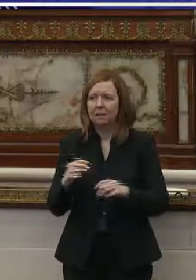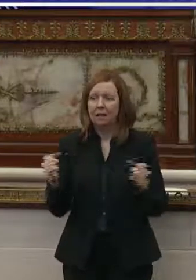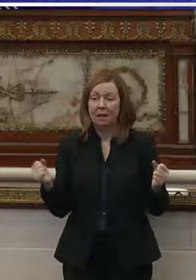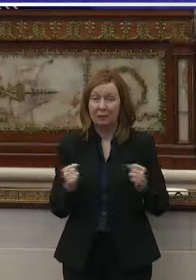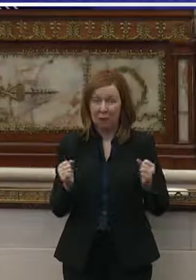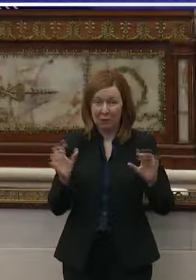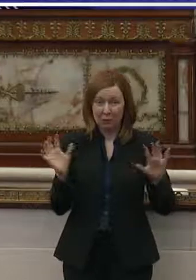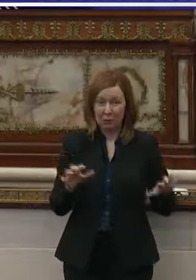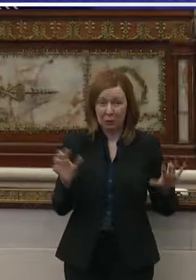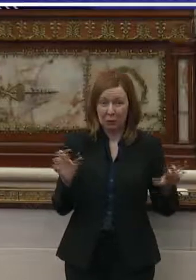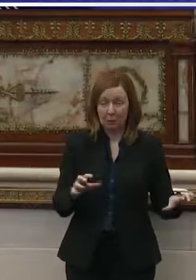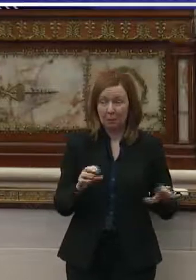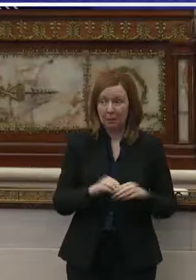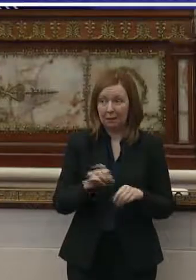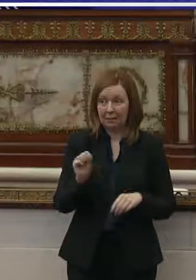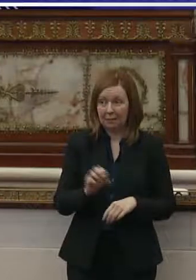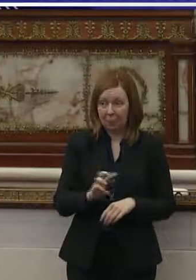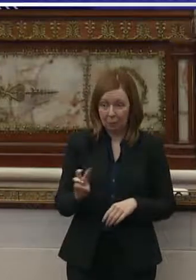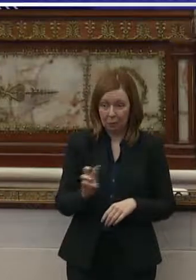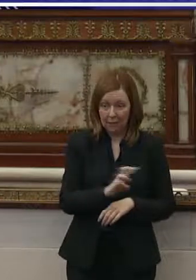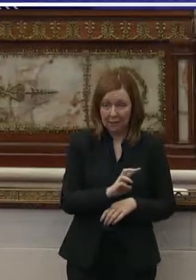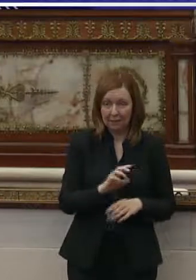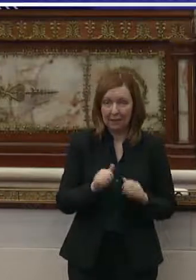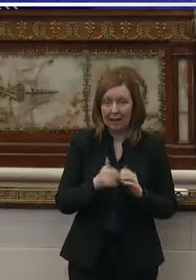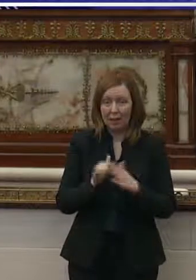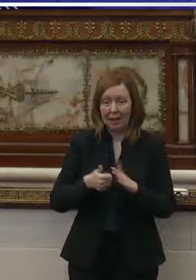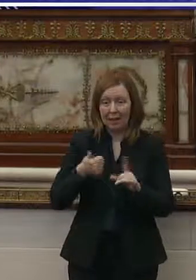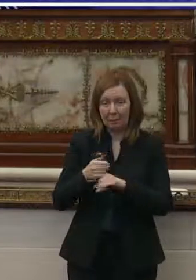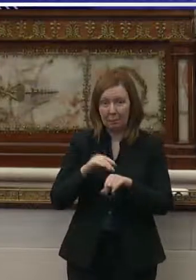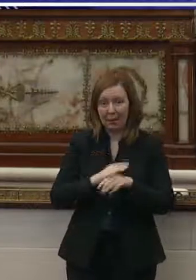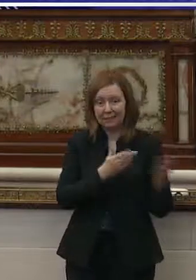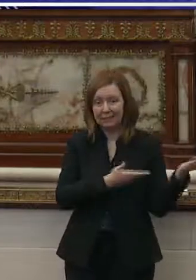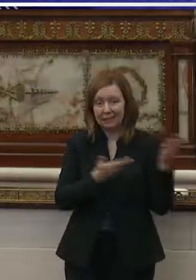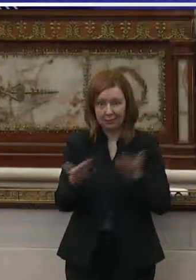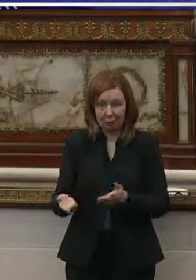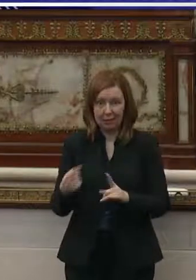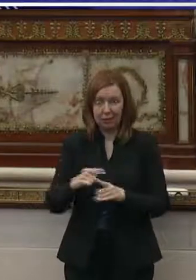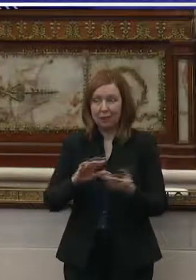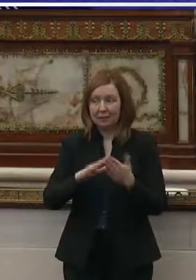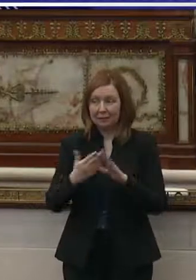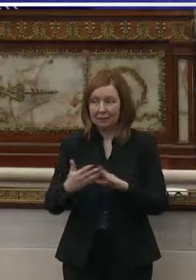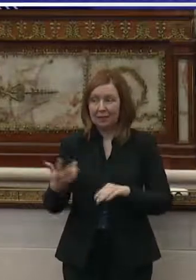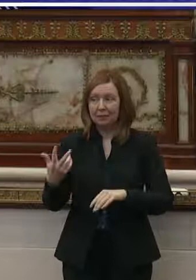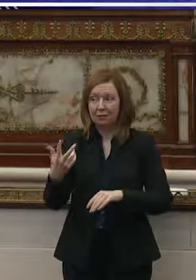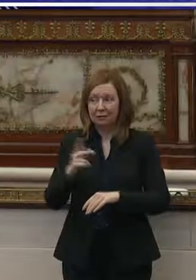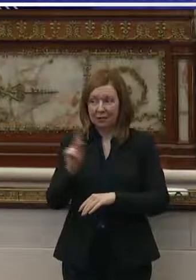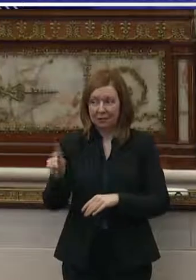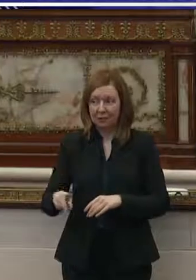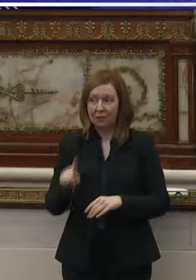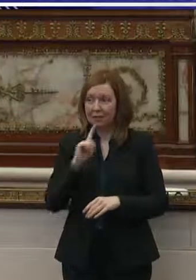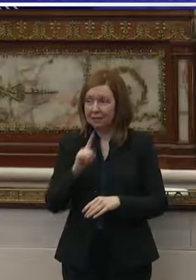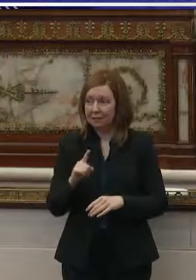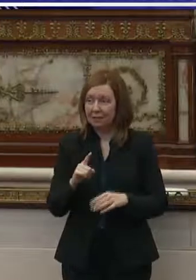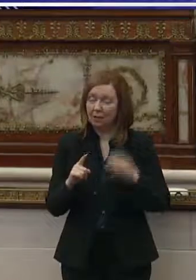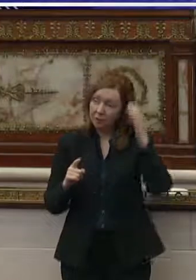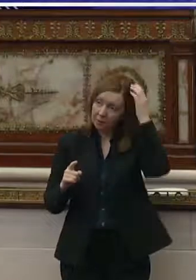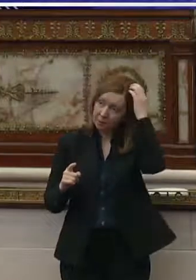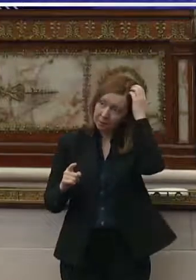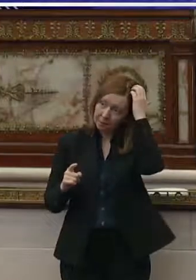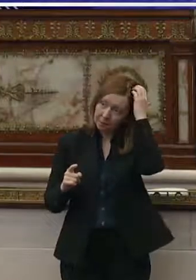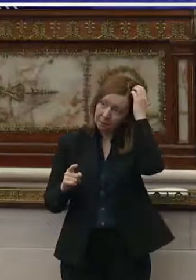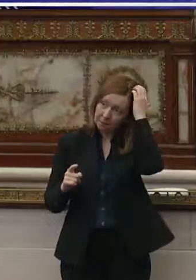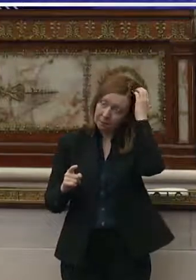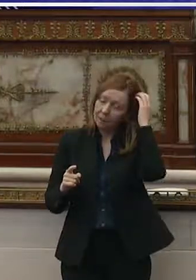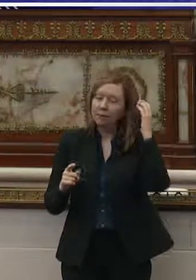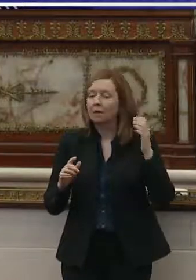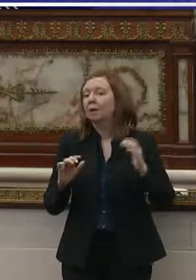storm that we've had in the Southwest and how that may impact delivery of vaccines to the city of Philadelphia. So is there, are we thinking